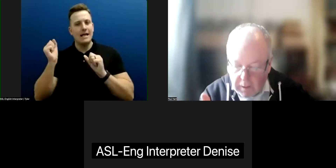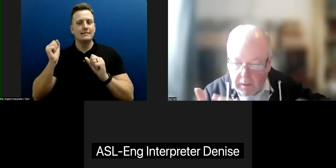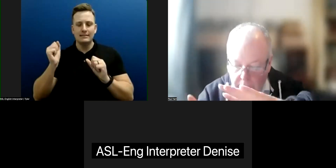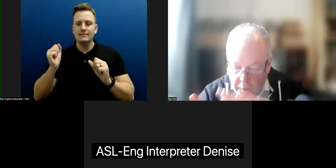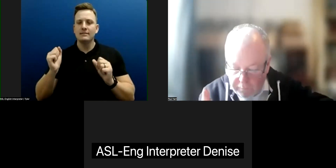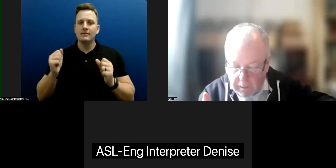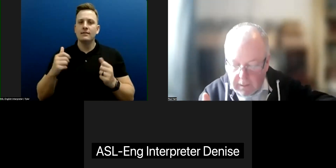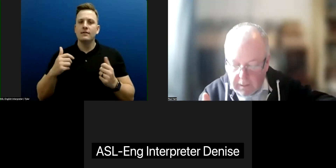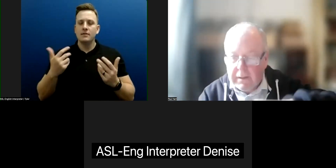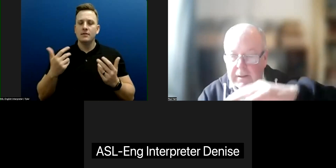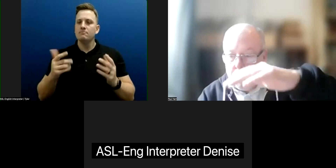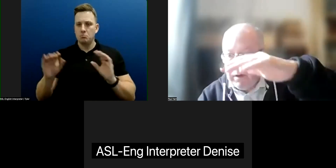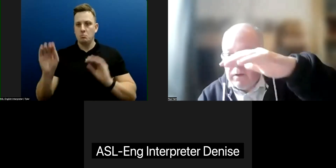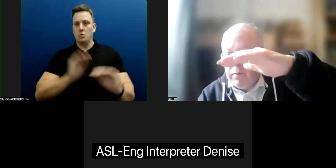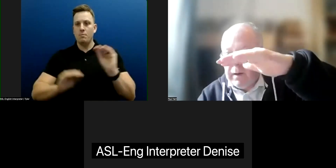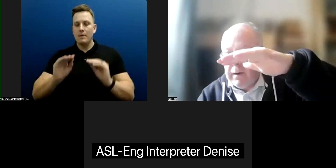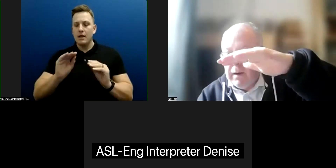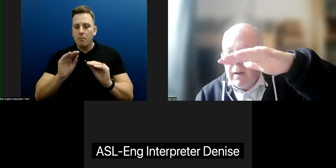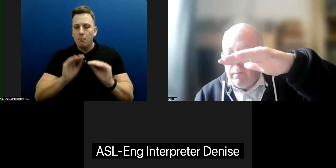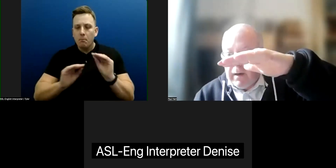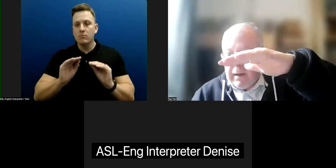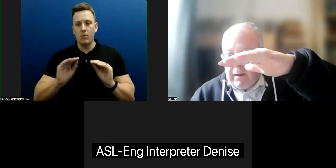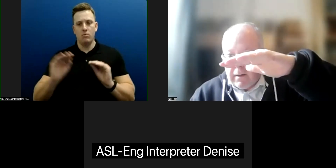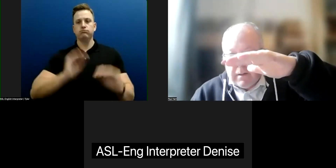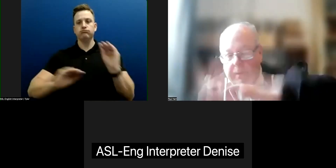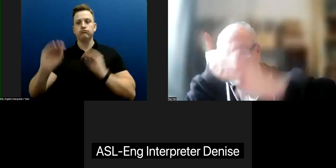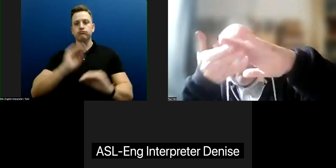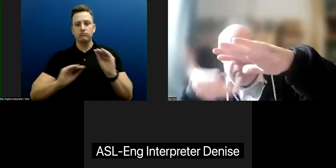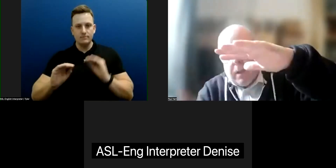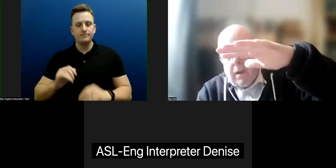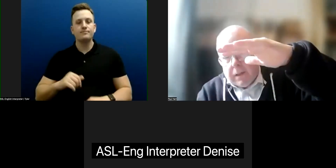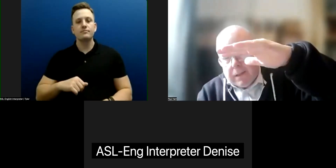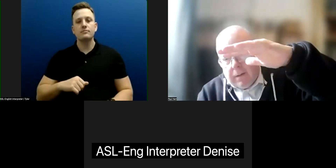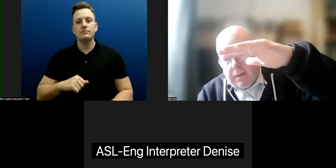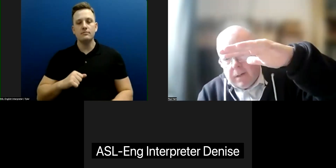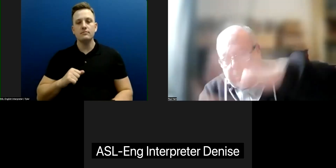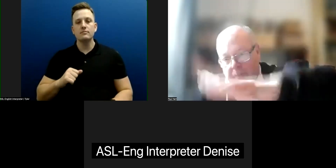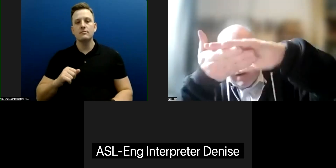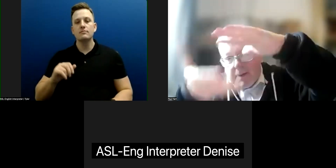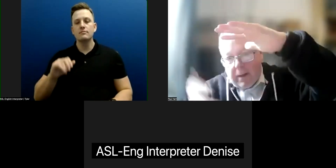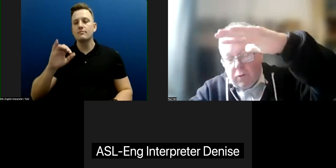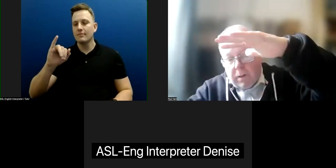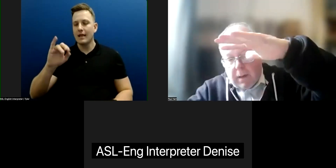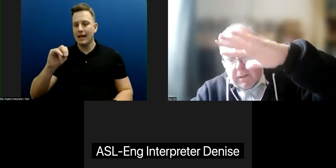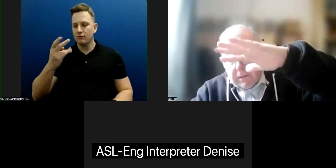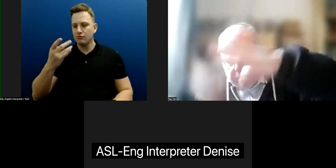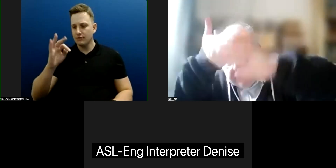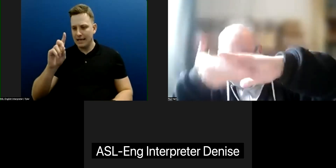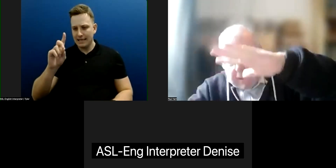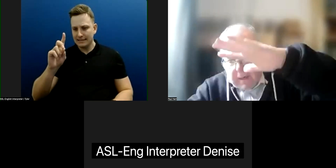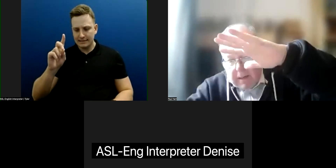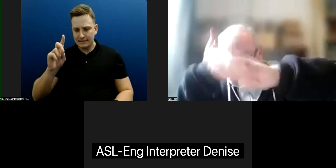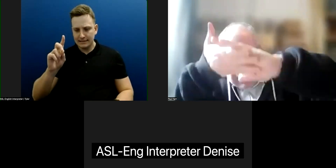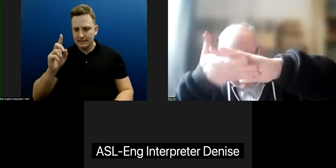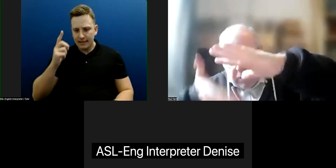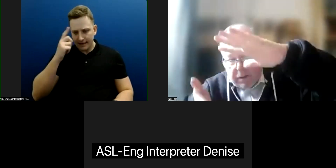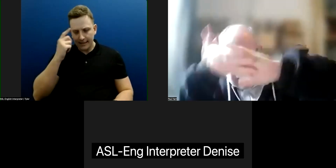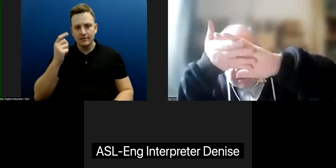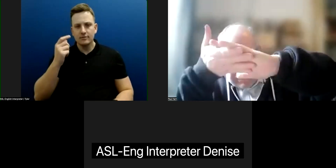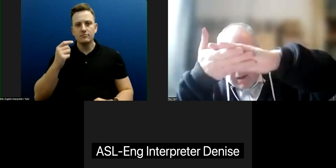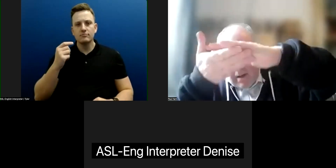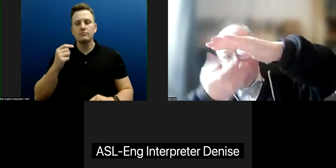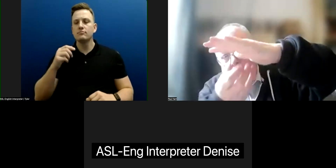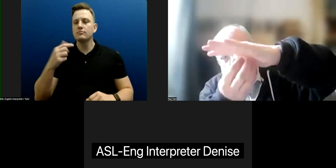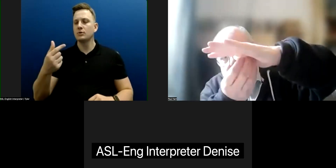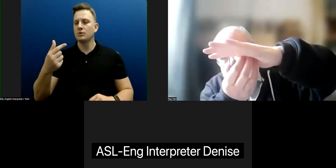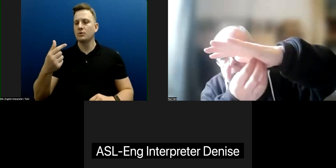more movement. And there's a point when Ingrid has done something, I think Gunnar has hit his hand onto